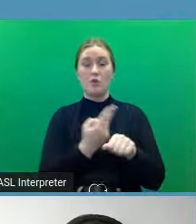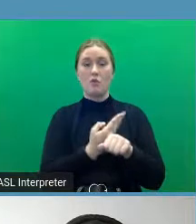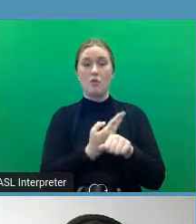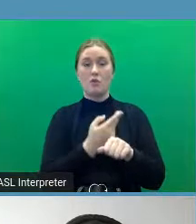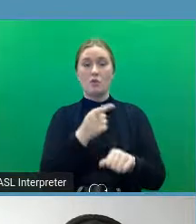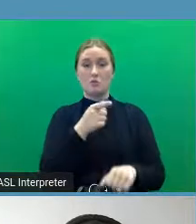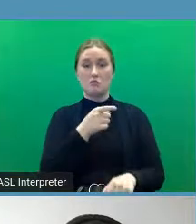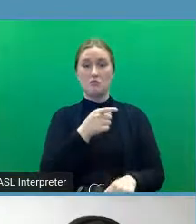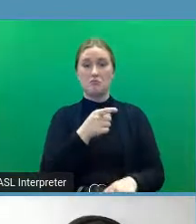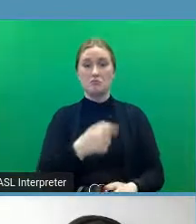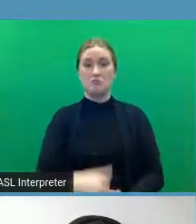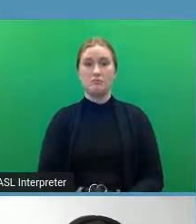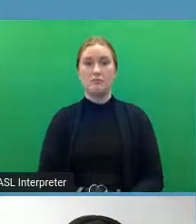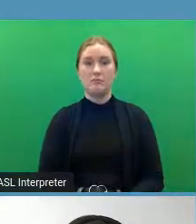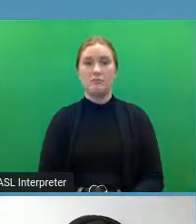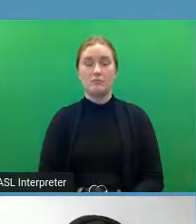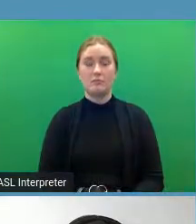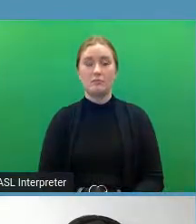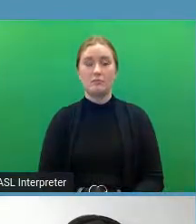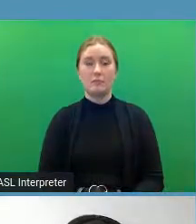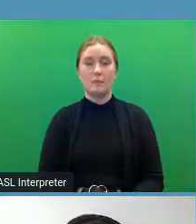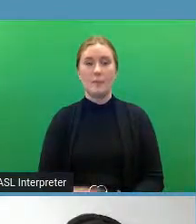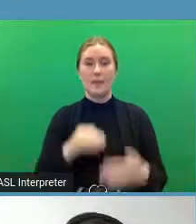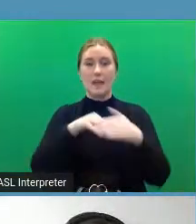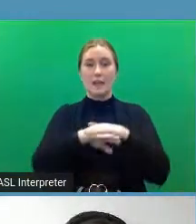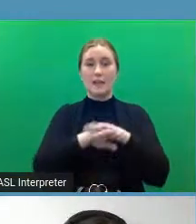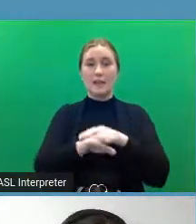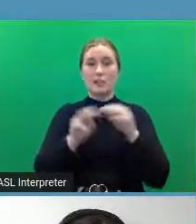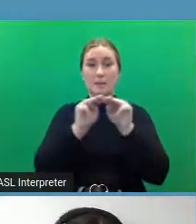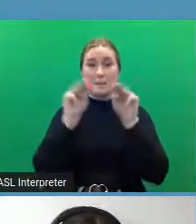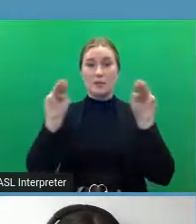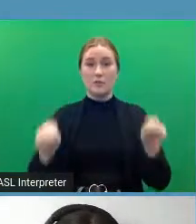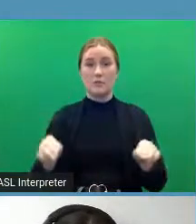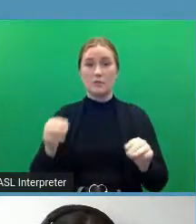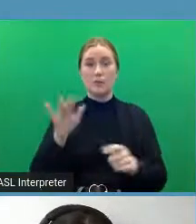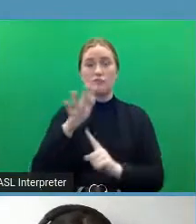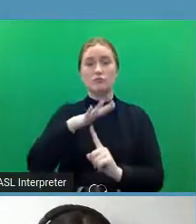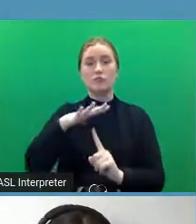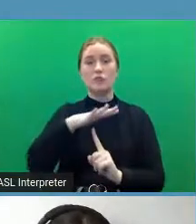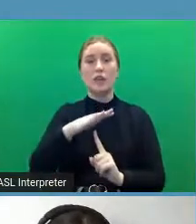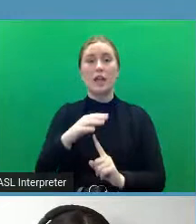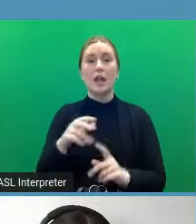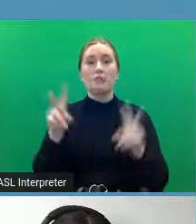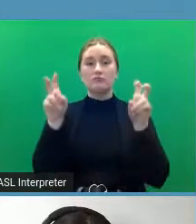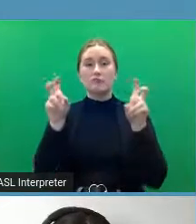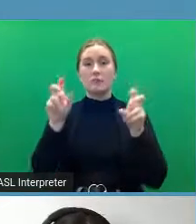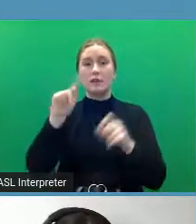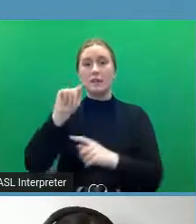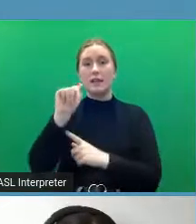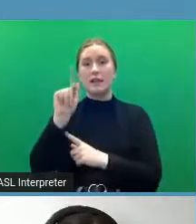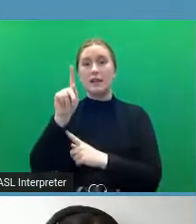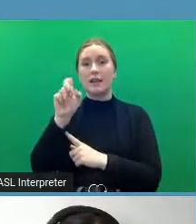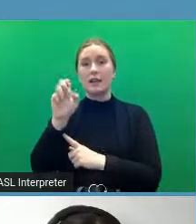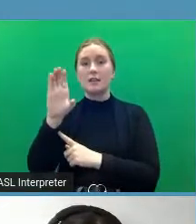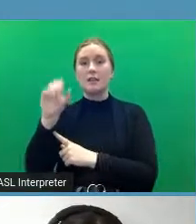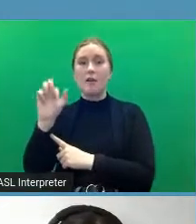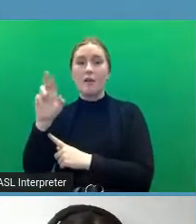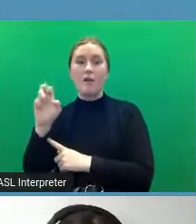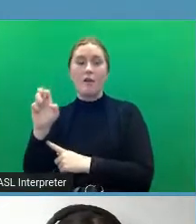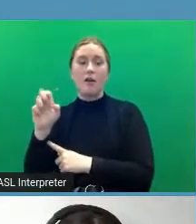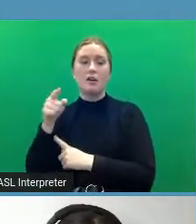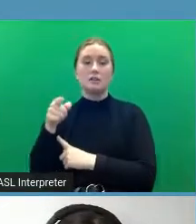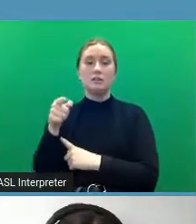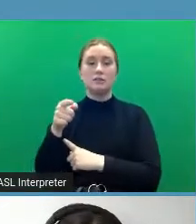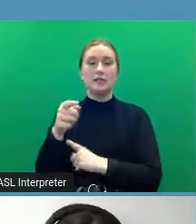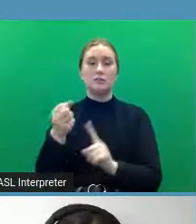video still of the entrance to a gallery exhibition called Take Care. And the caption reads, "This exhibition stems from a